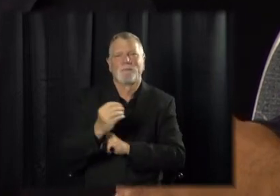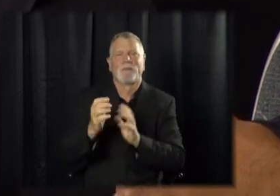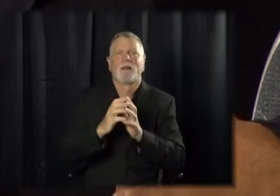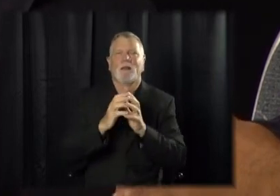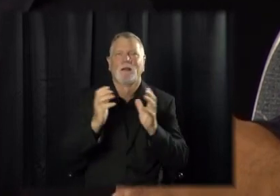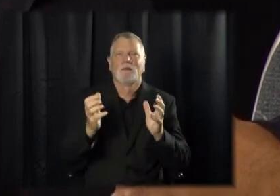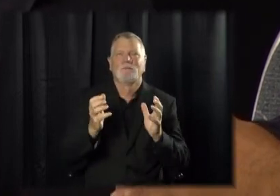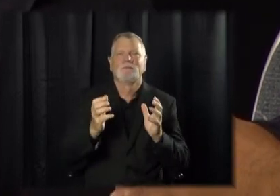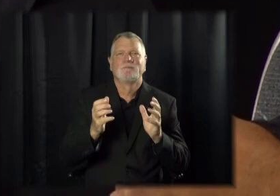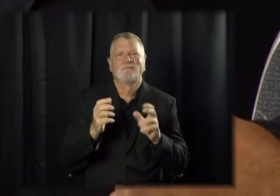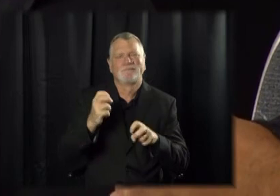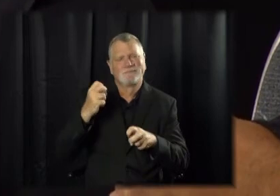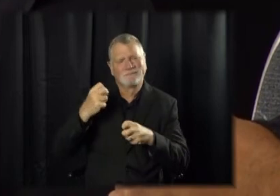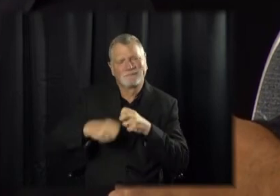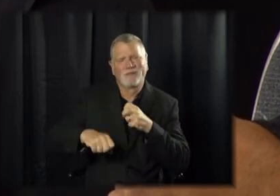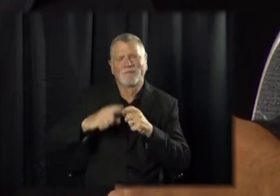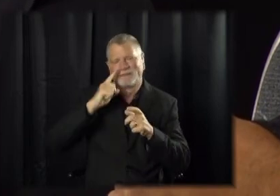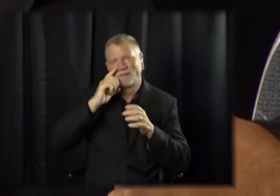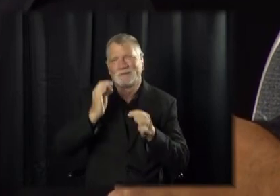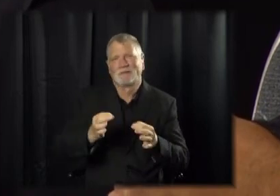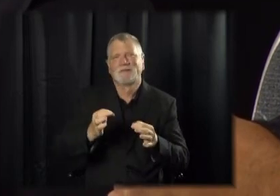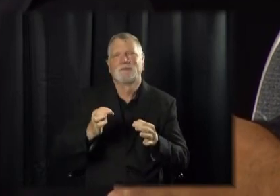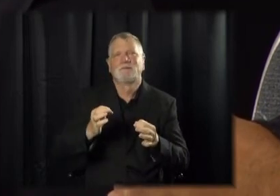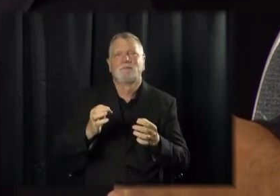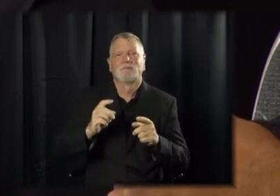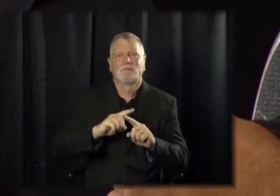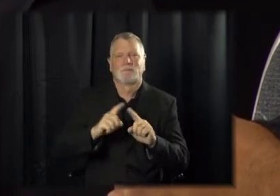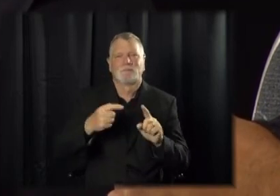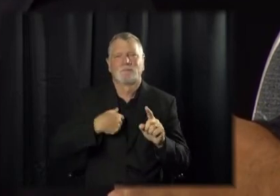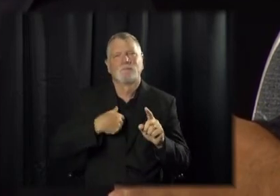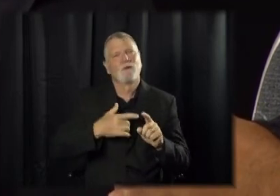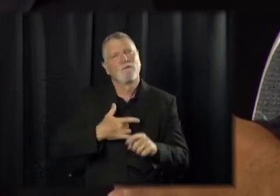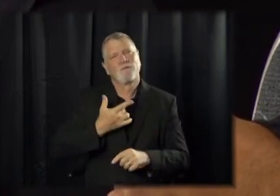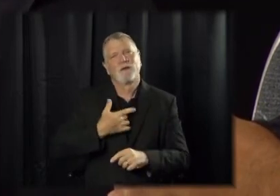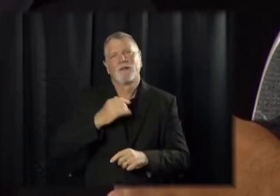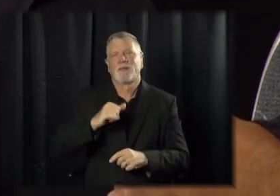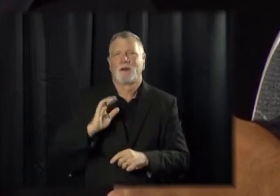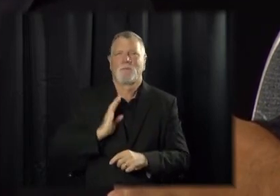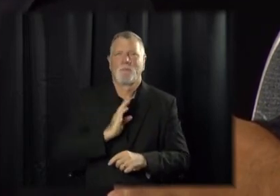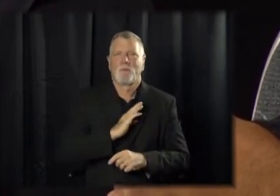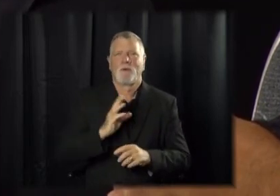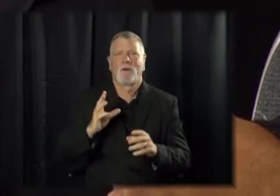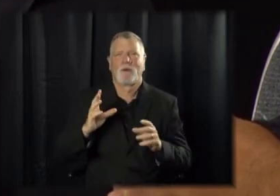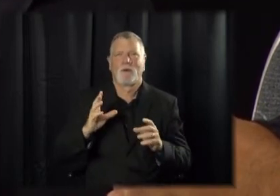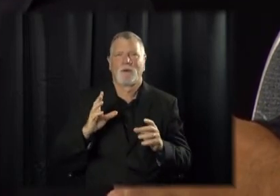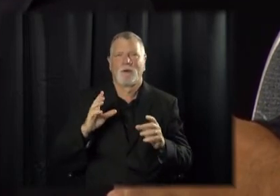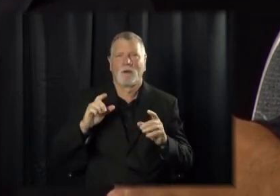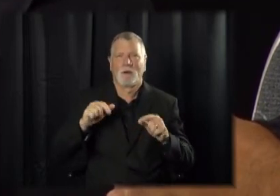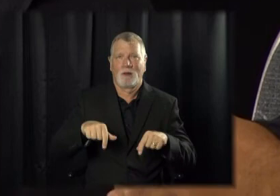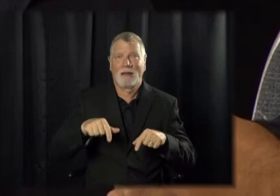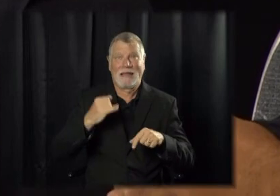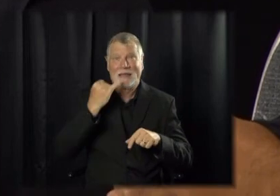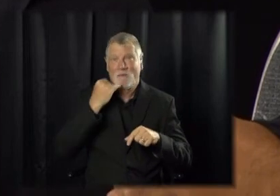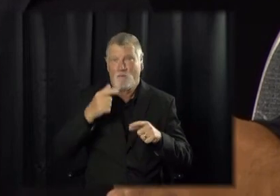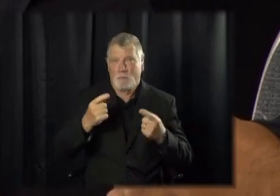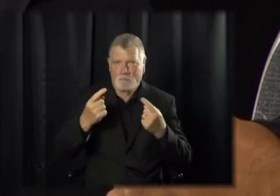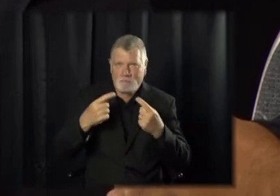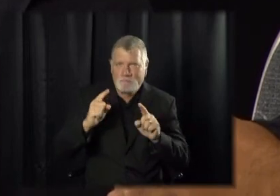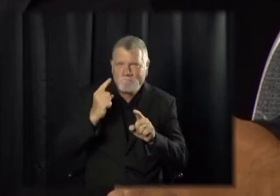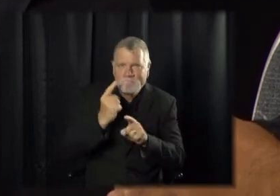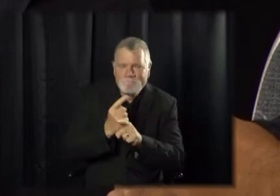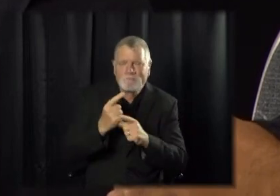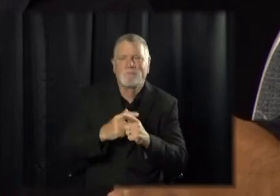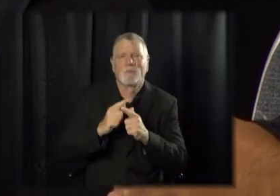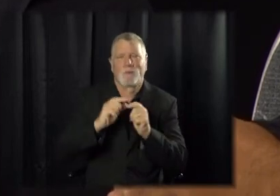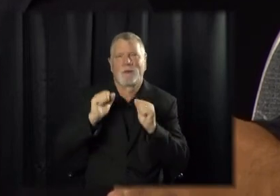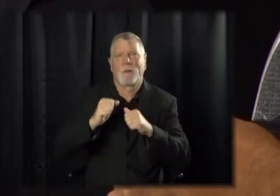of tough decisions that are made in these. But I really feel as a board member that if we get this right, we will be